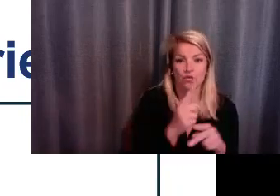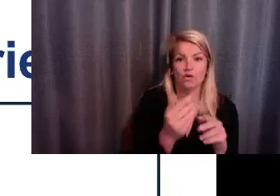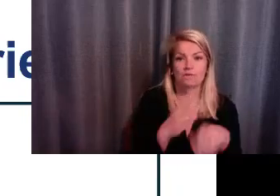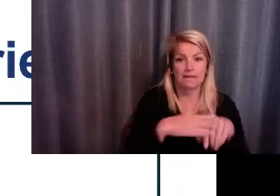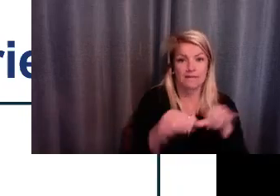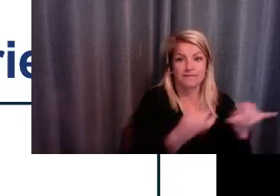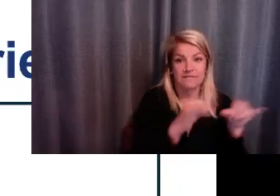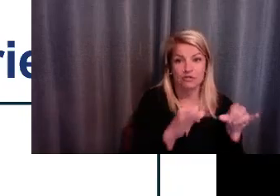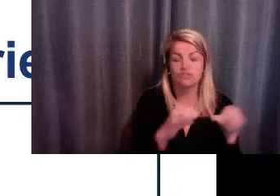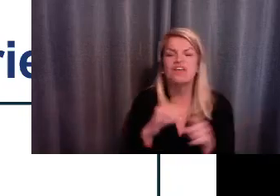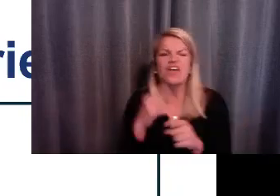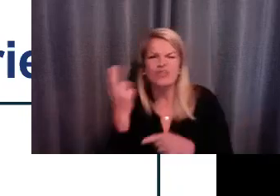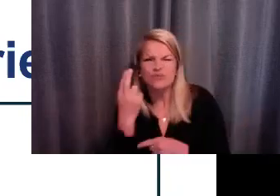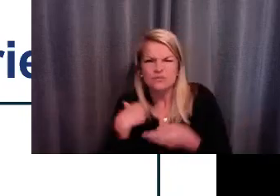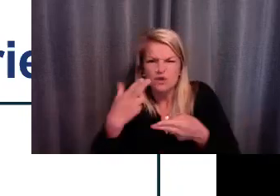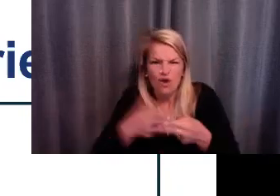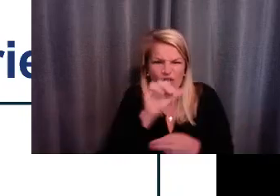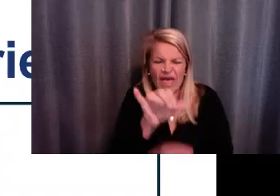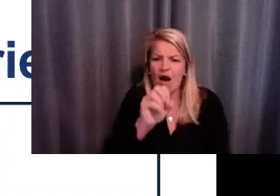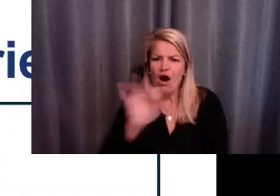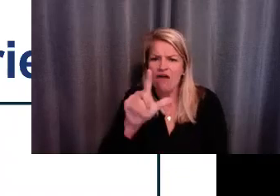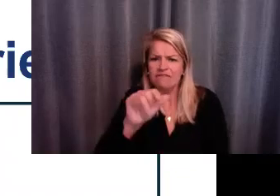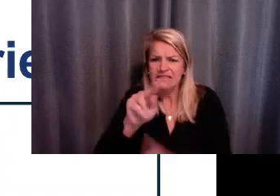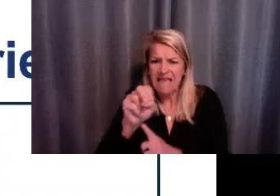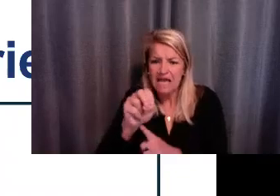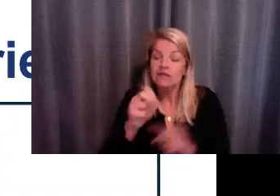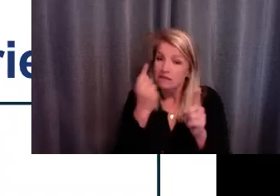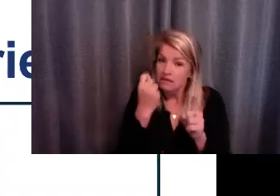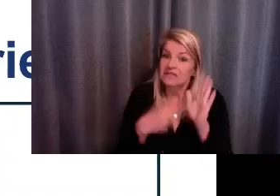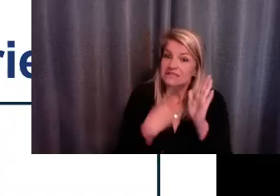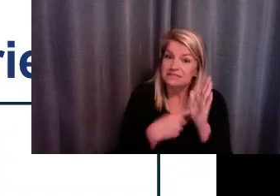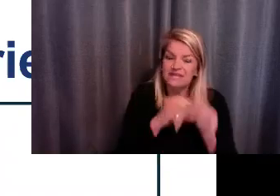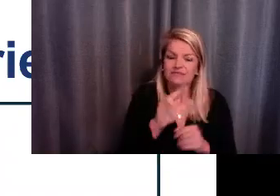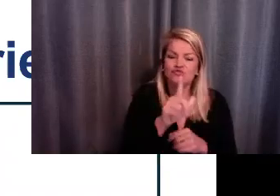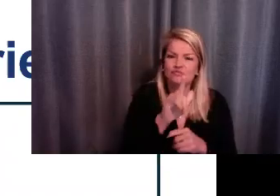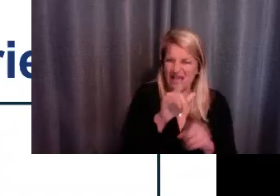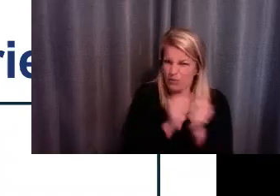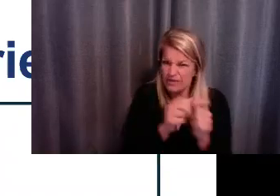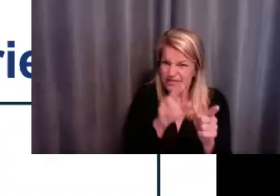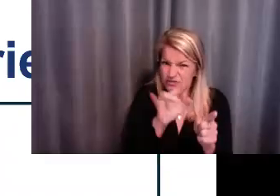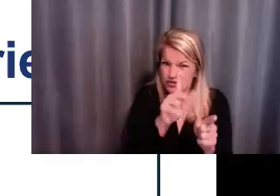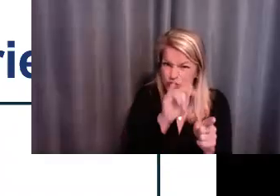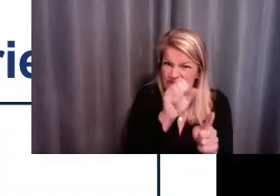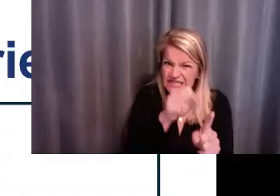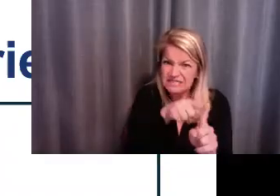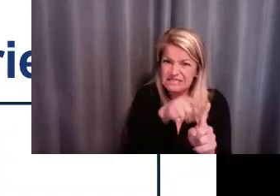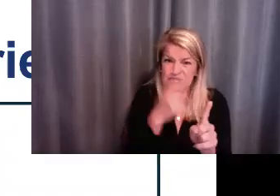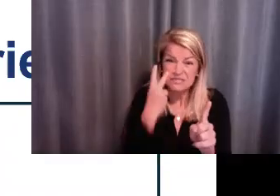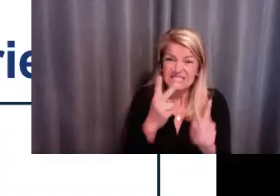that this is offline, because with Julius, we saw that sometimes connection and Zoom and internet is